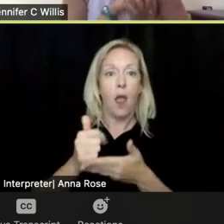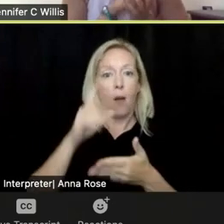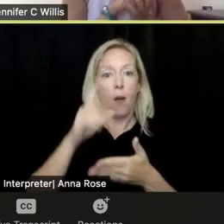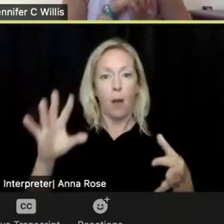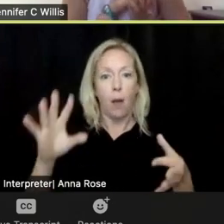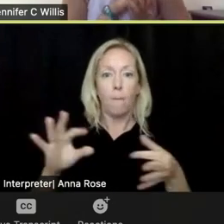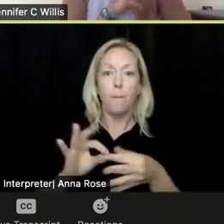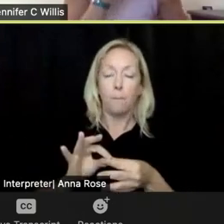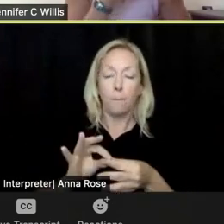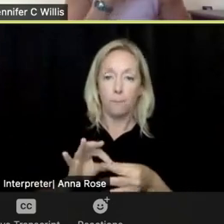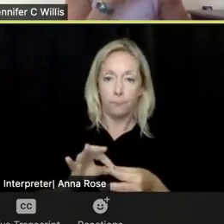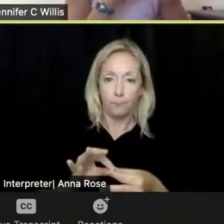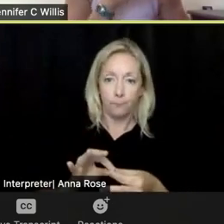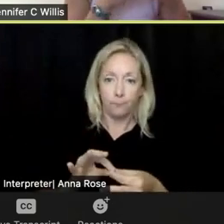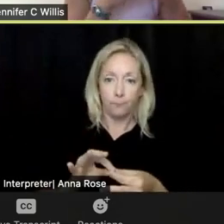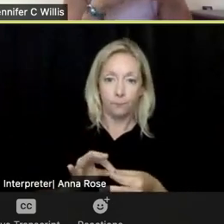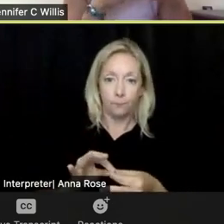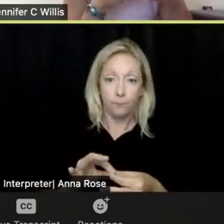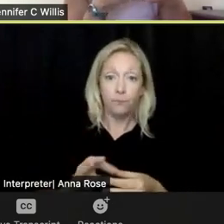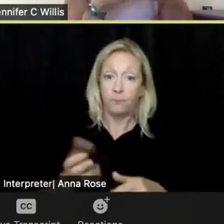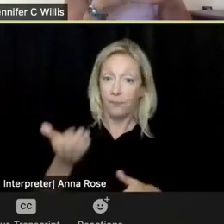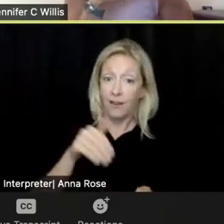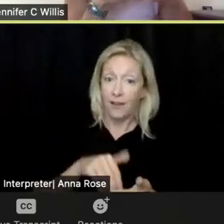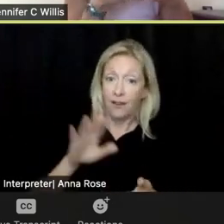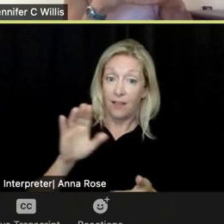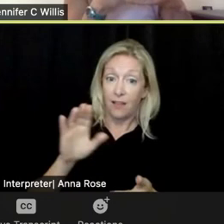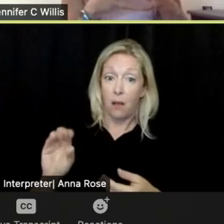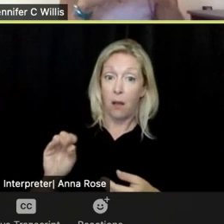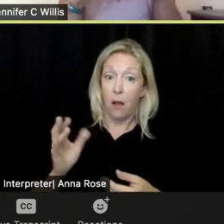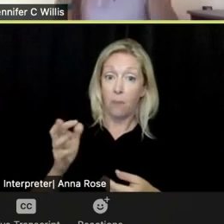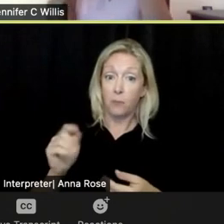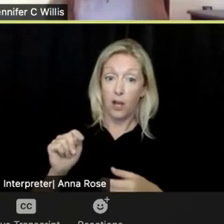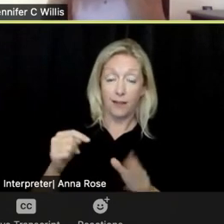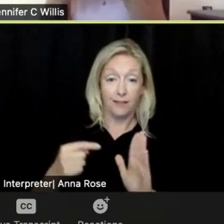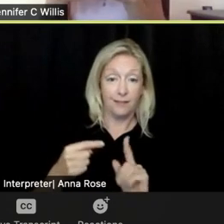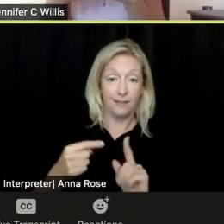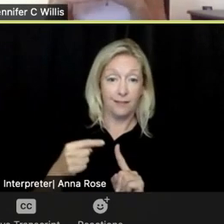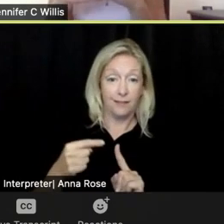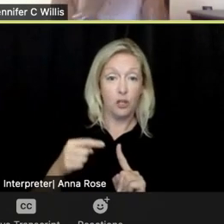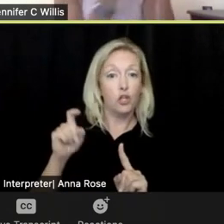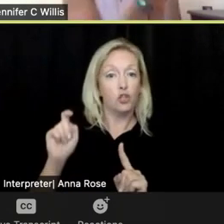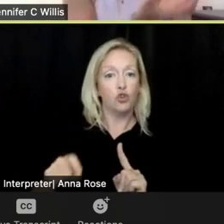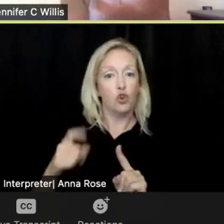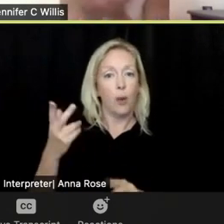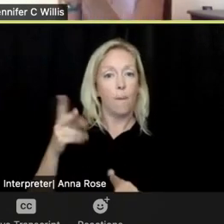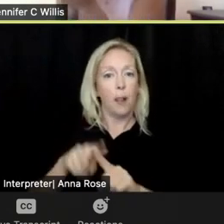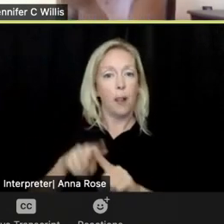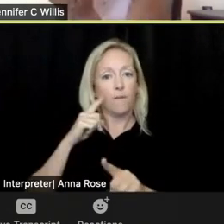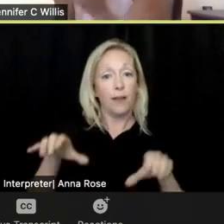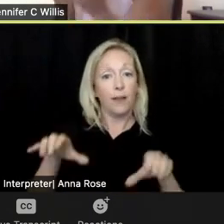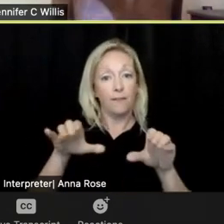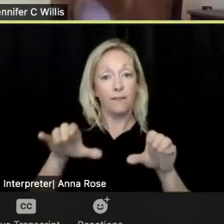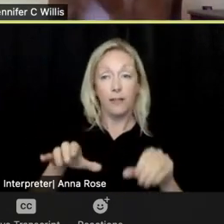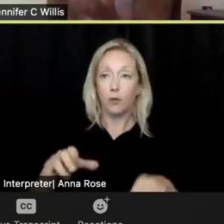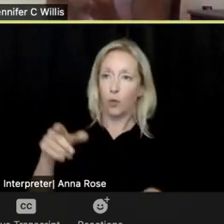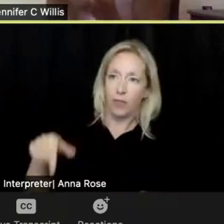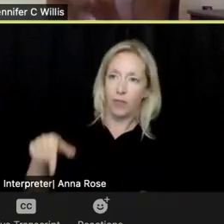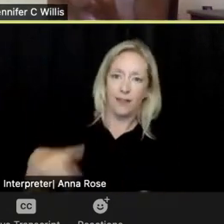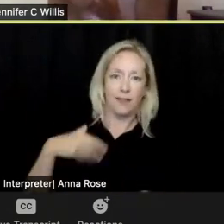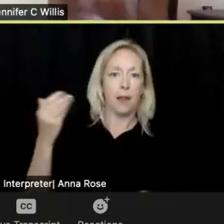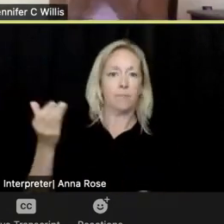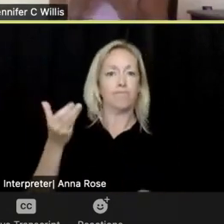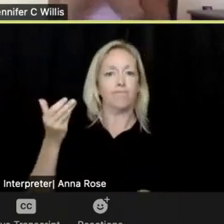hopefully the purpose at the beginning is that object is something that child is going to use in the activity. So I take this with me and